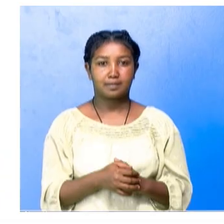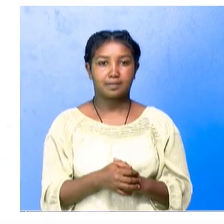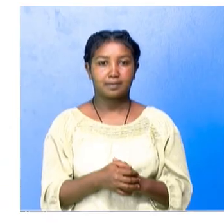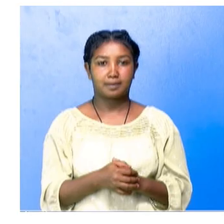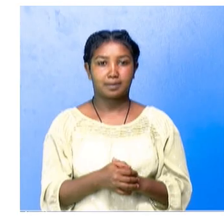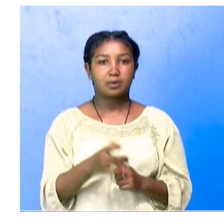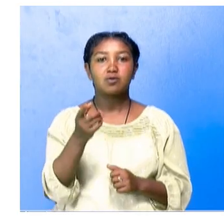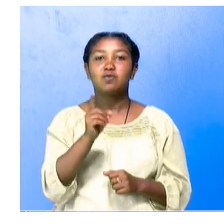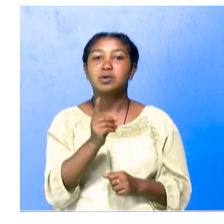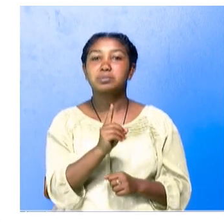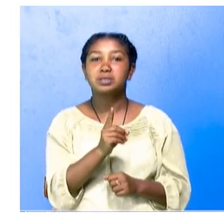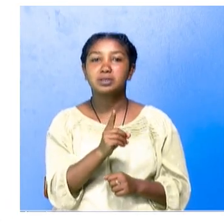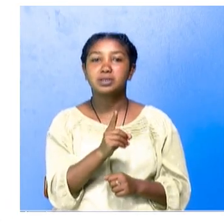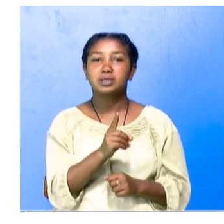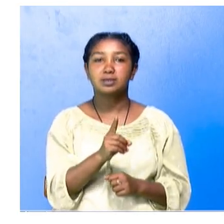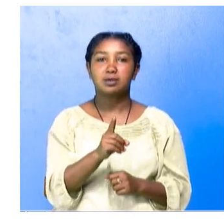For what?